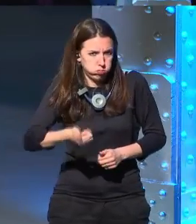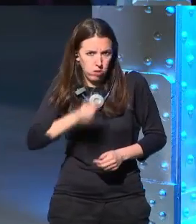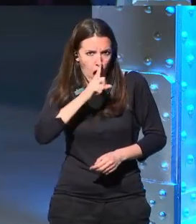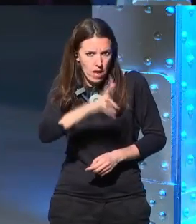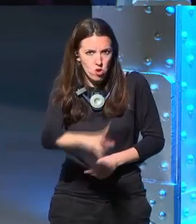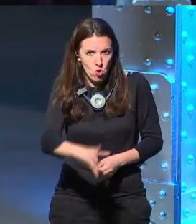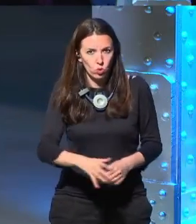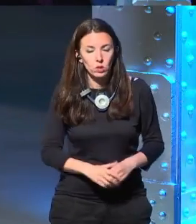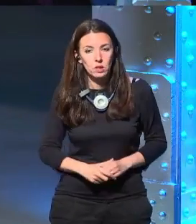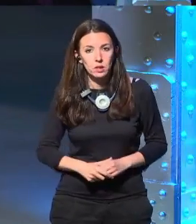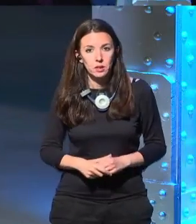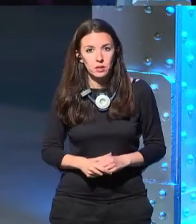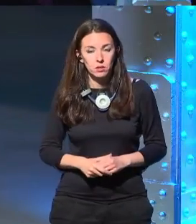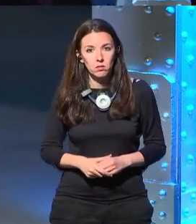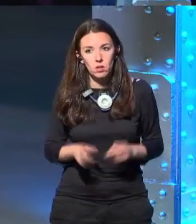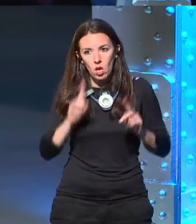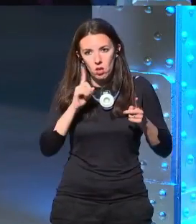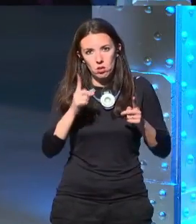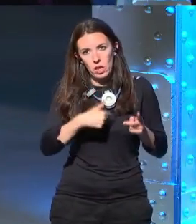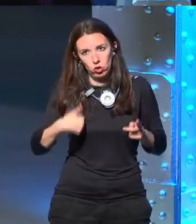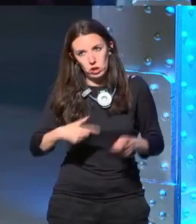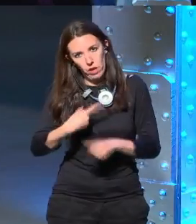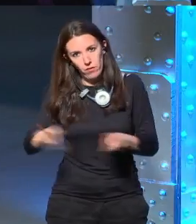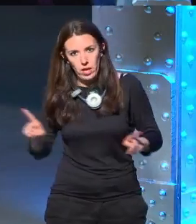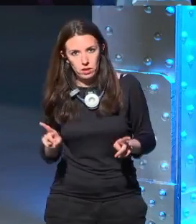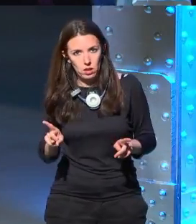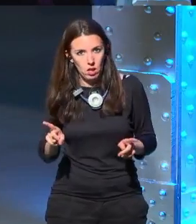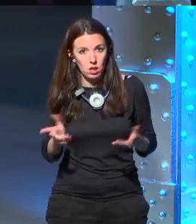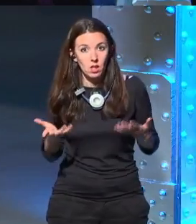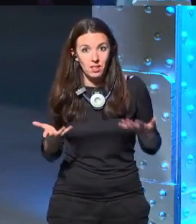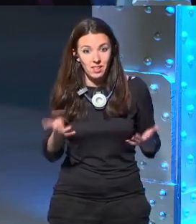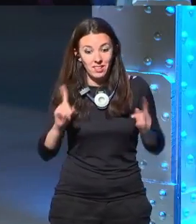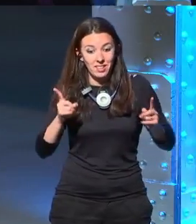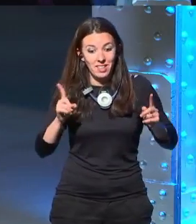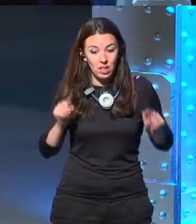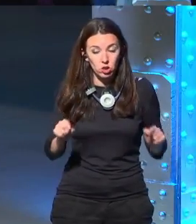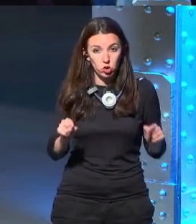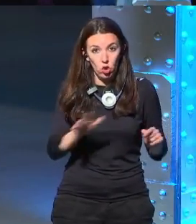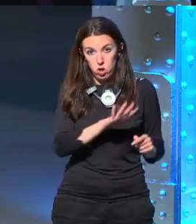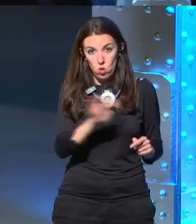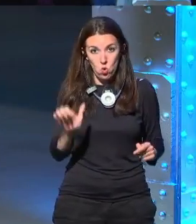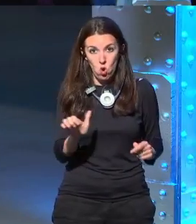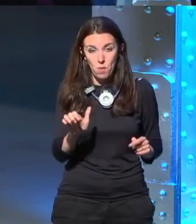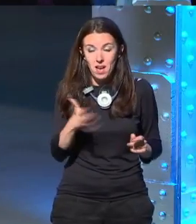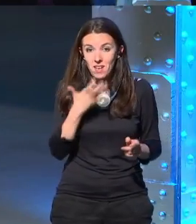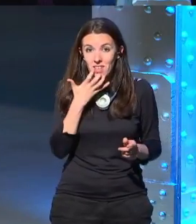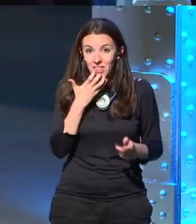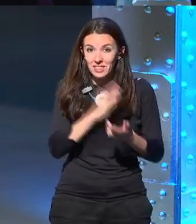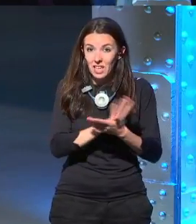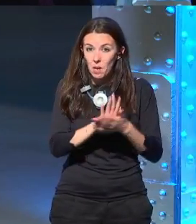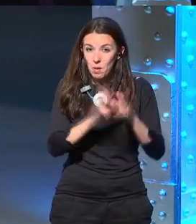Europe, if you engage in pervasive hate speech, say in